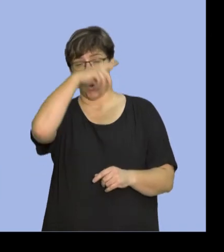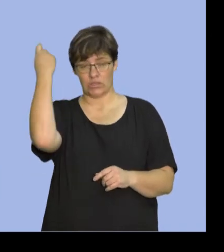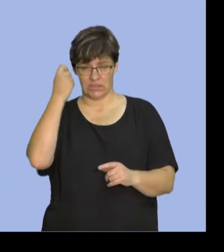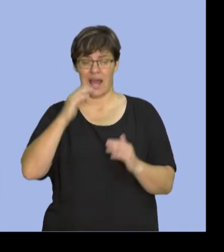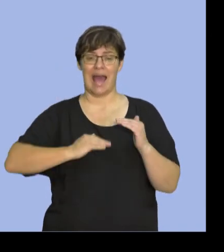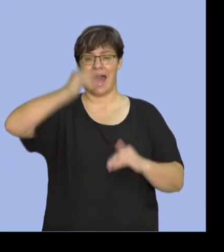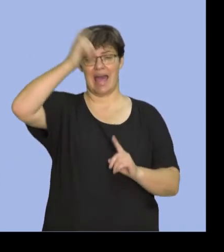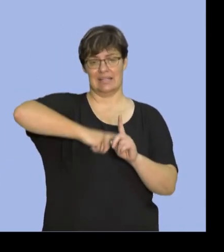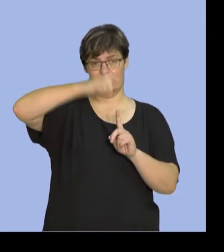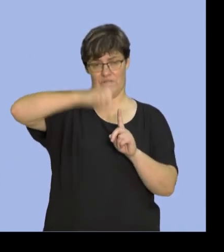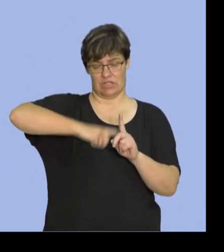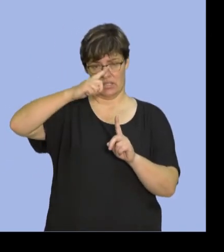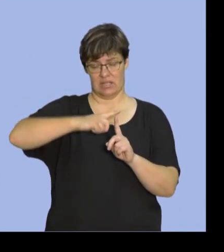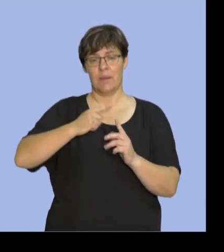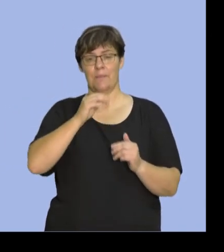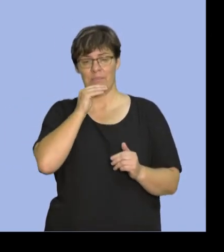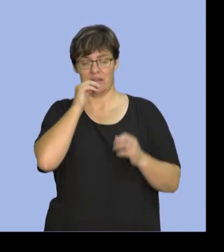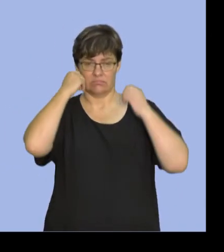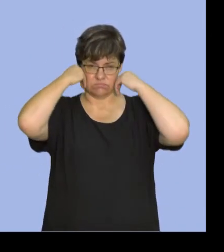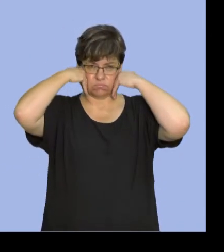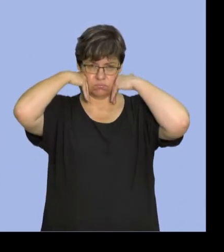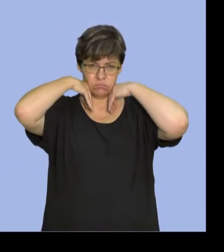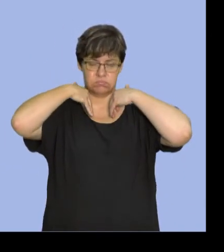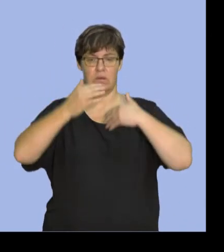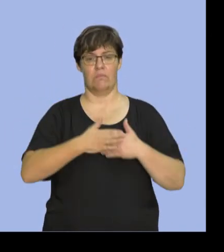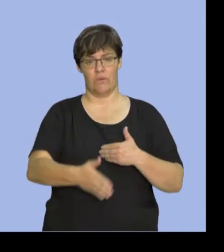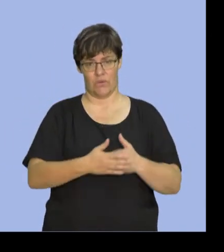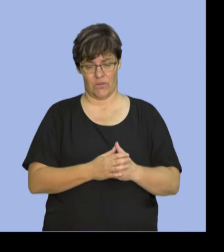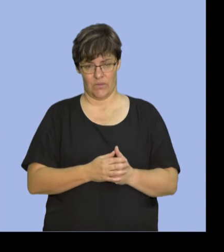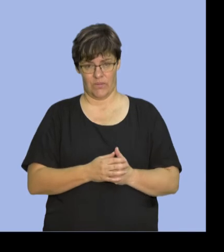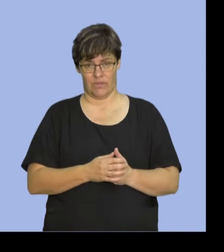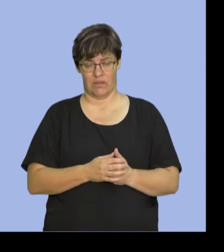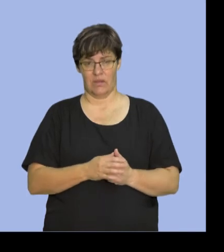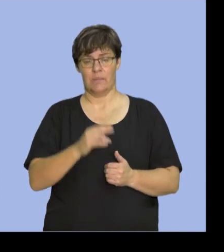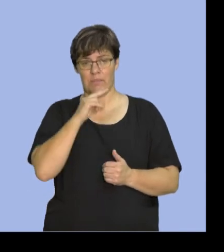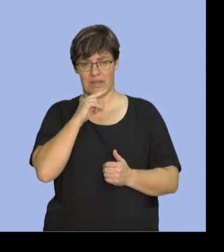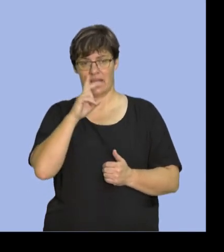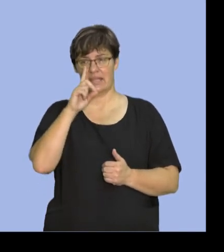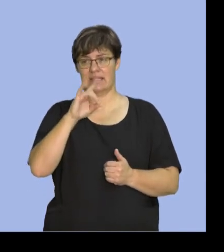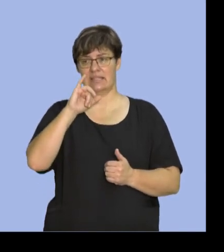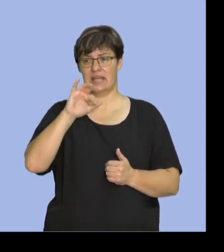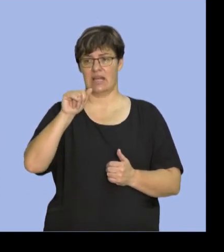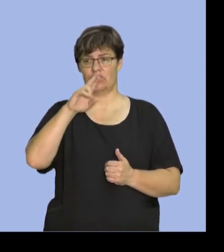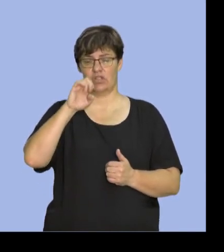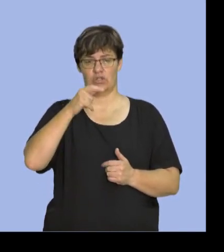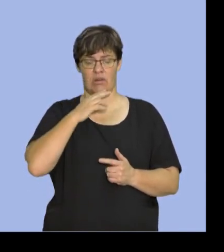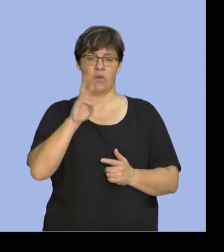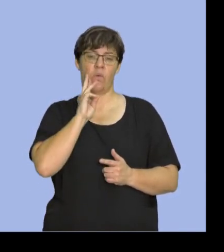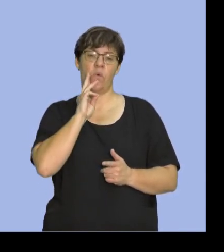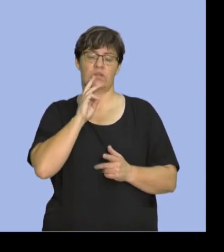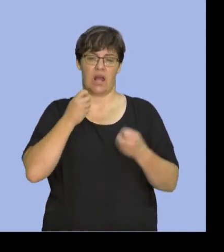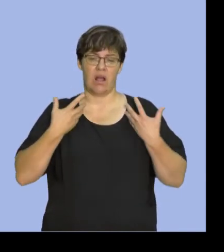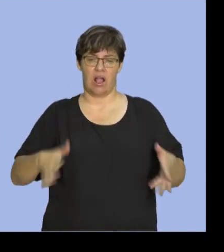temperature which causes an increase in sweating. This leads to dehydration, which reduces the